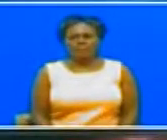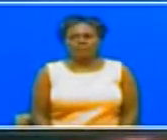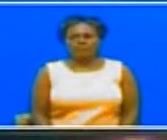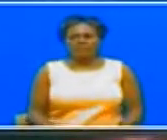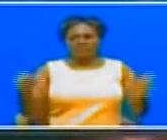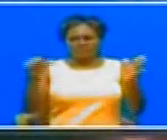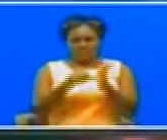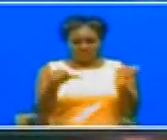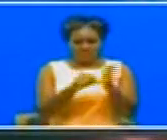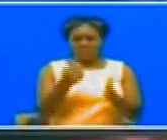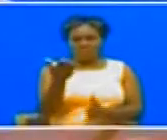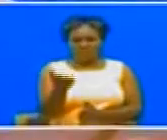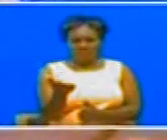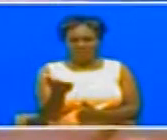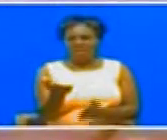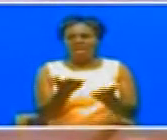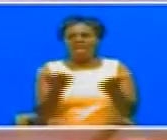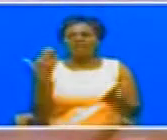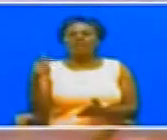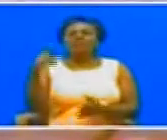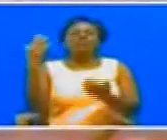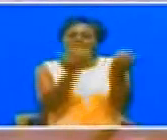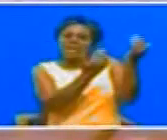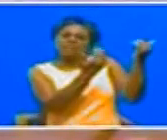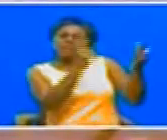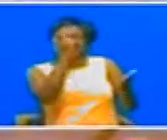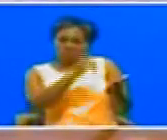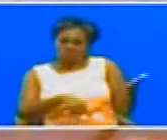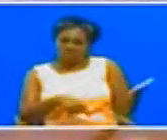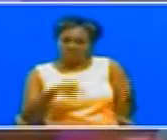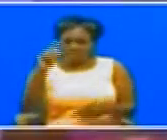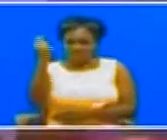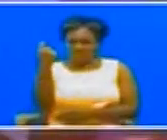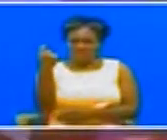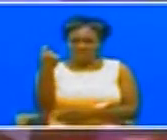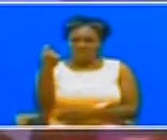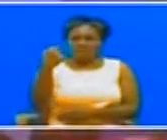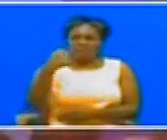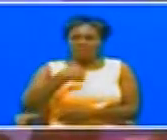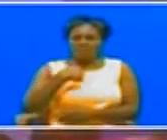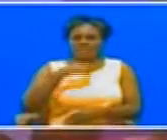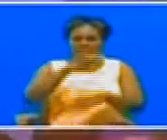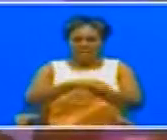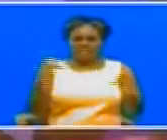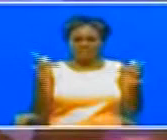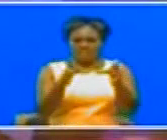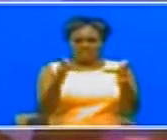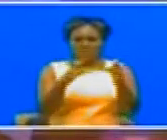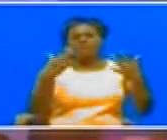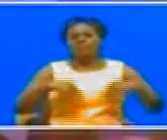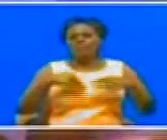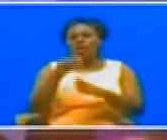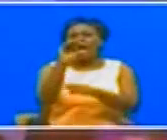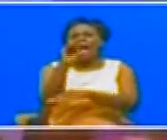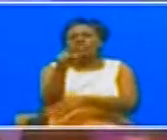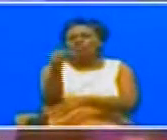trouble. Was it anything what you were expecting? No. I've been getting emails from Kenya, you know, people saying, when are you going to come